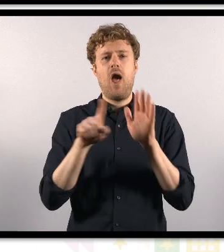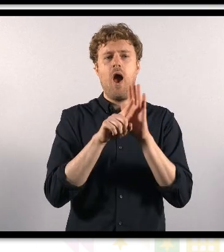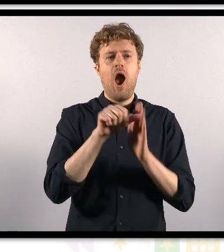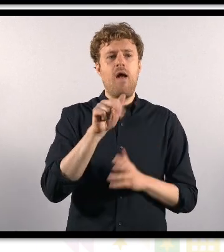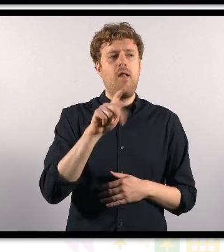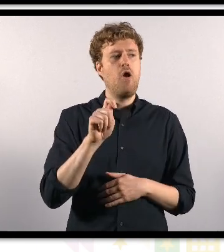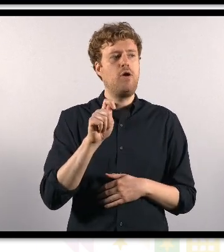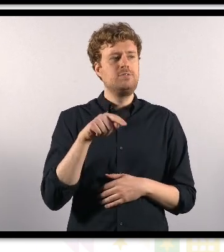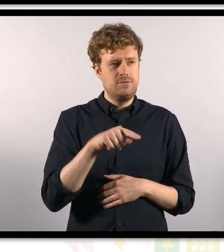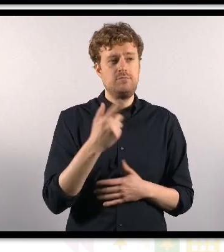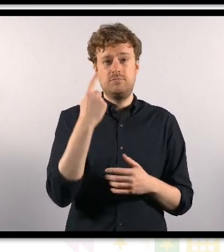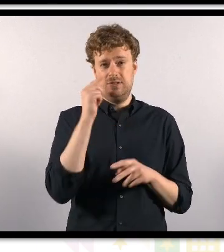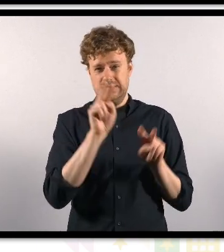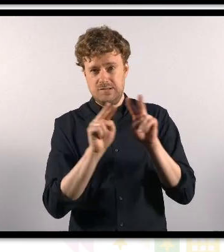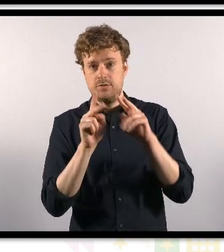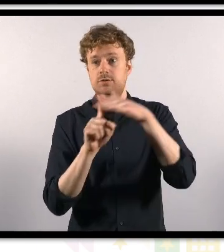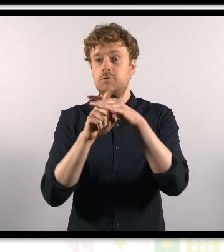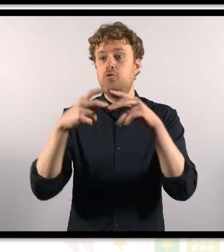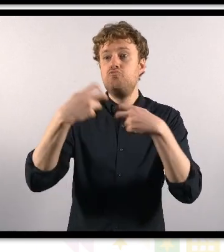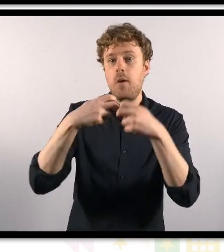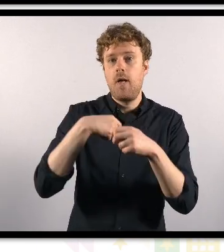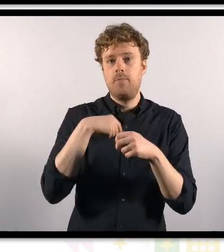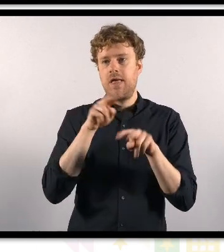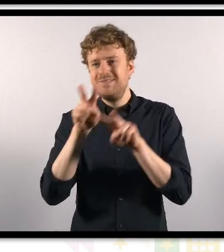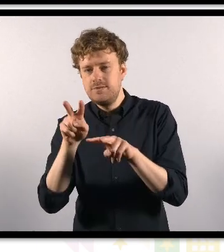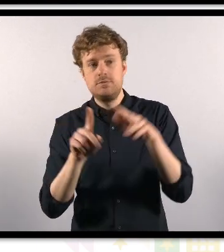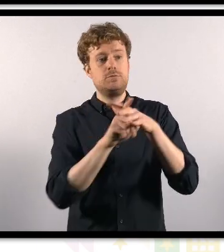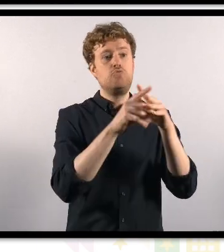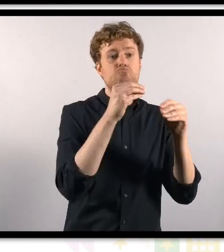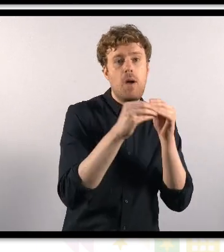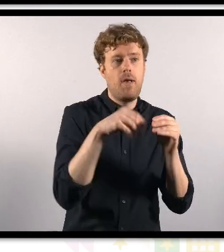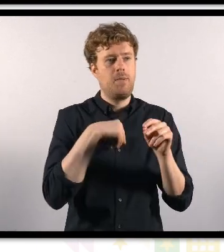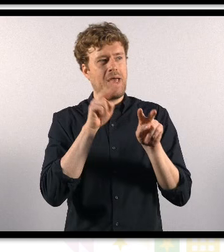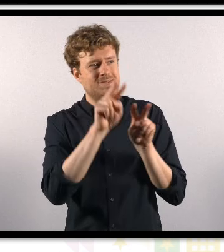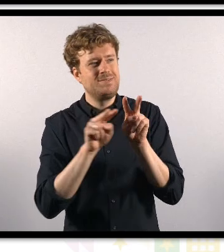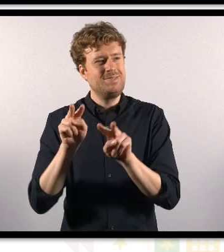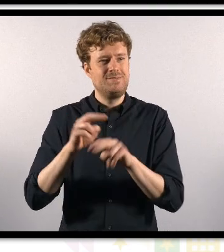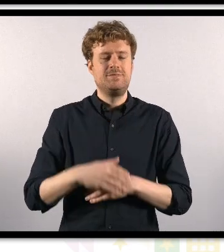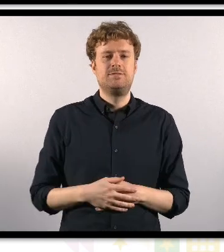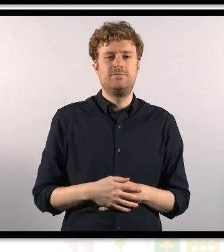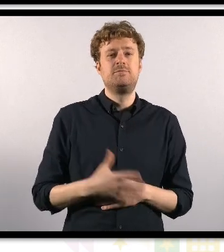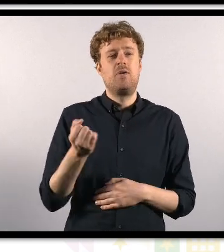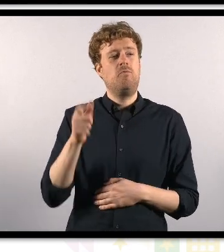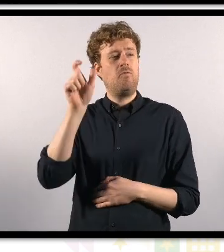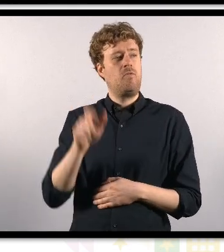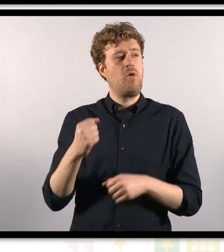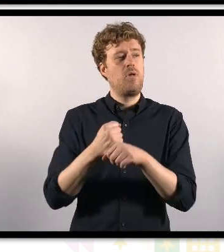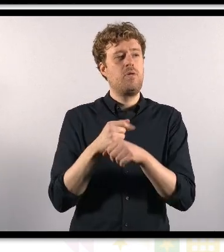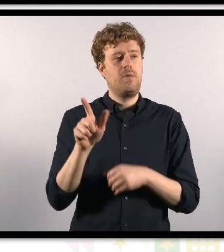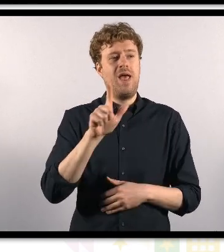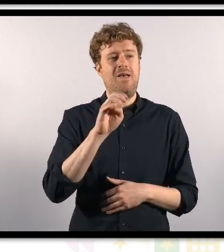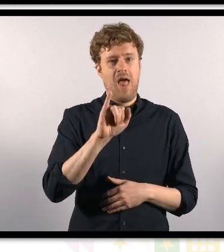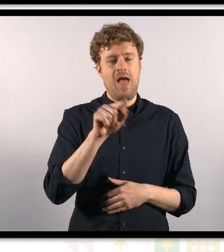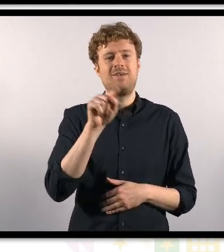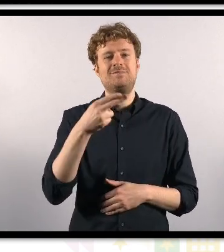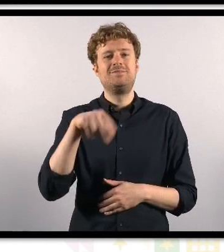to reduce the time to detect to under 4 minutes using anomaly detection. We built something called Groot, which is available as a